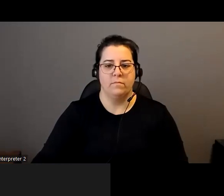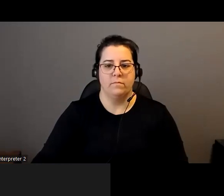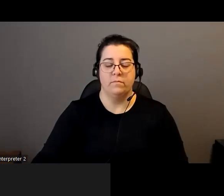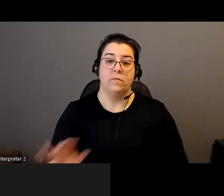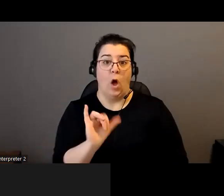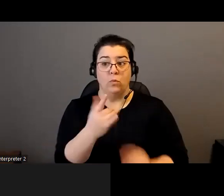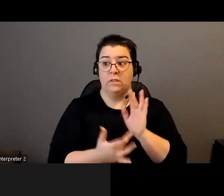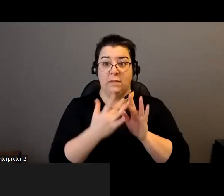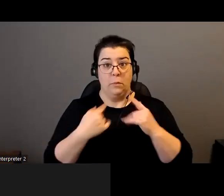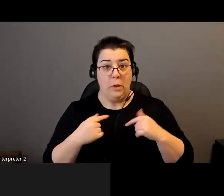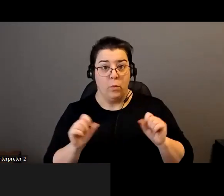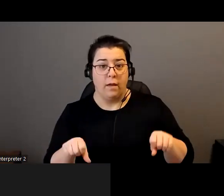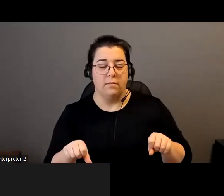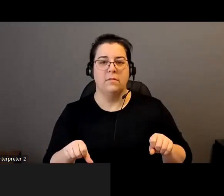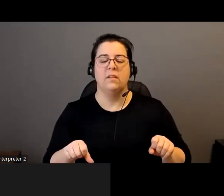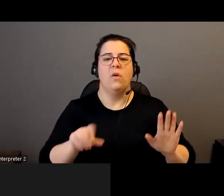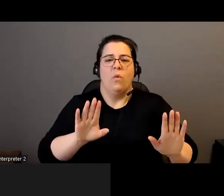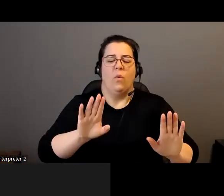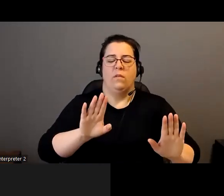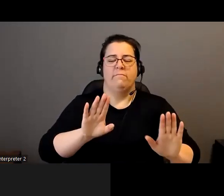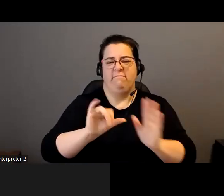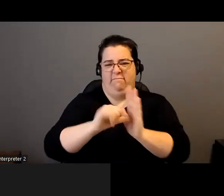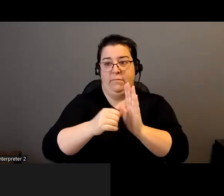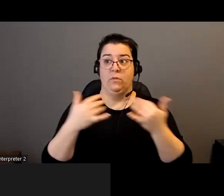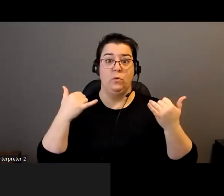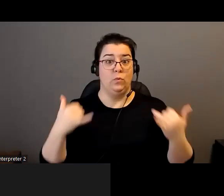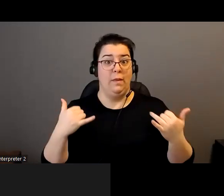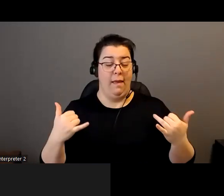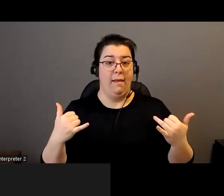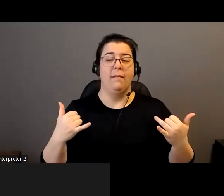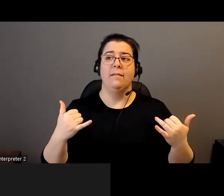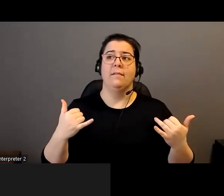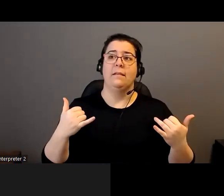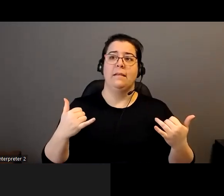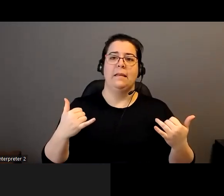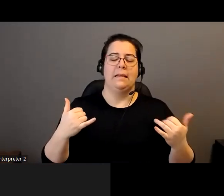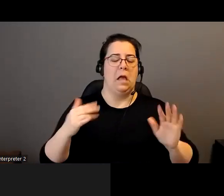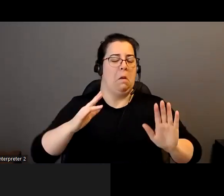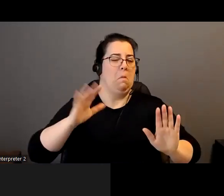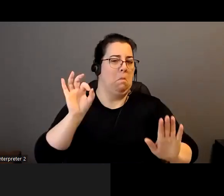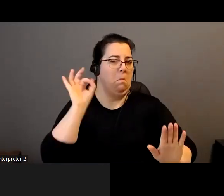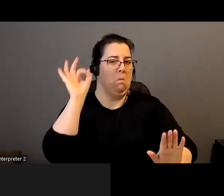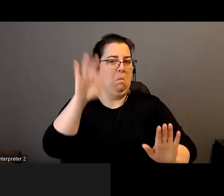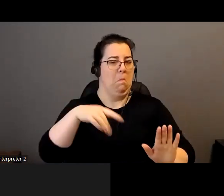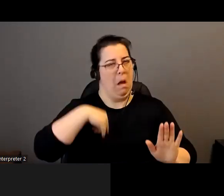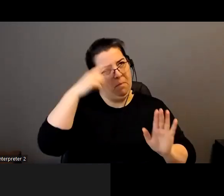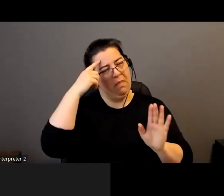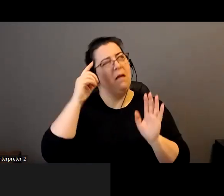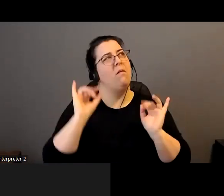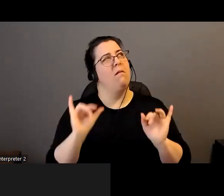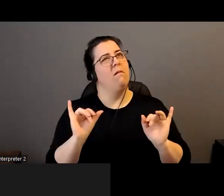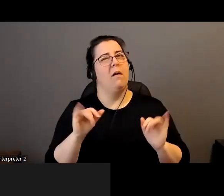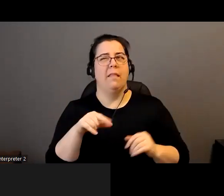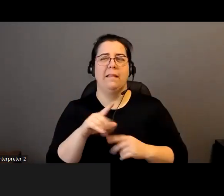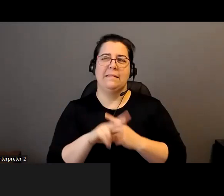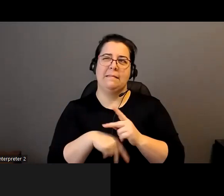what I've done, it's a kind of a thinking about this. I'm thinking about creating kind of a template for these resources